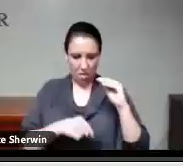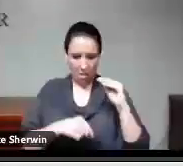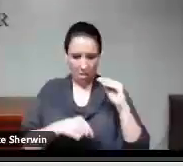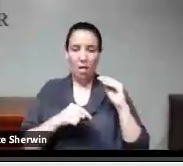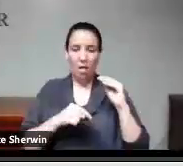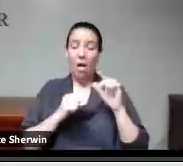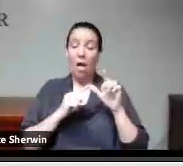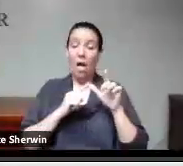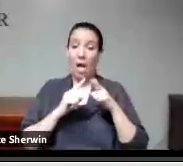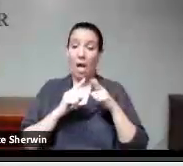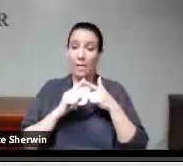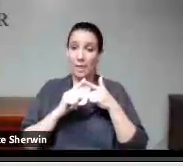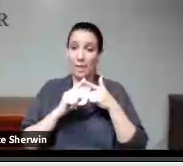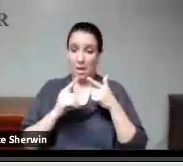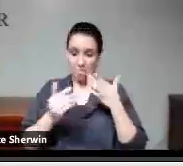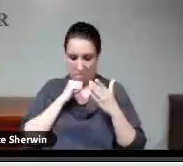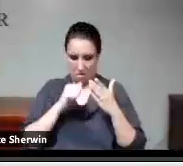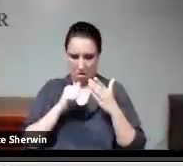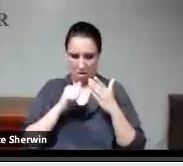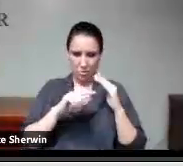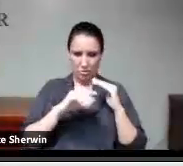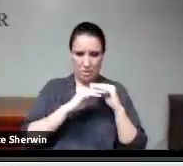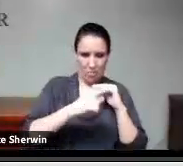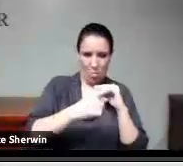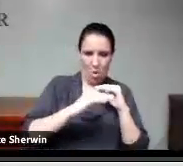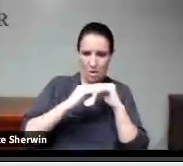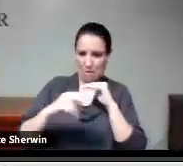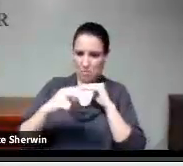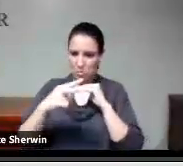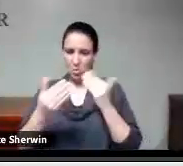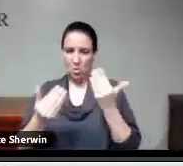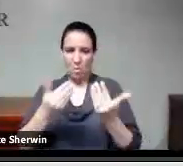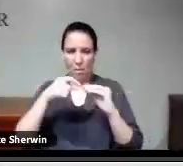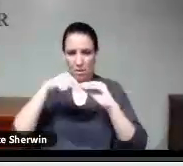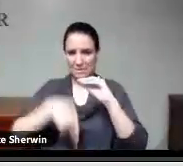time beyond just level 1 or level 2.